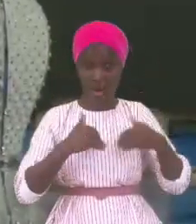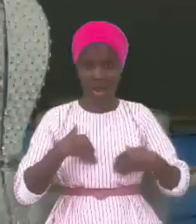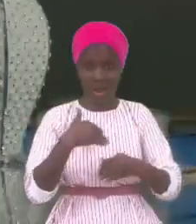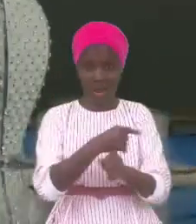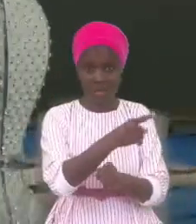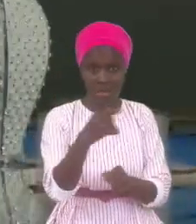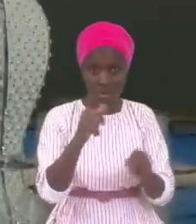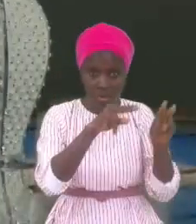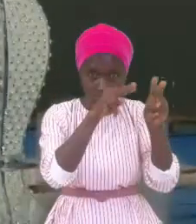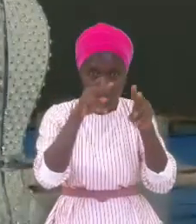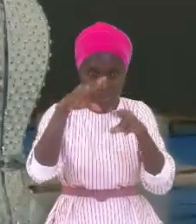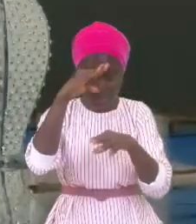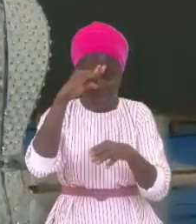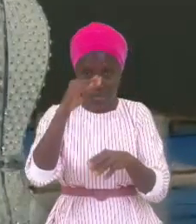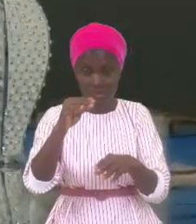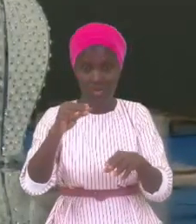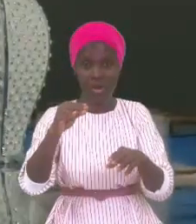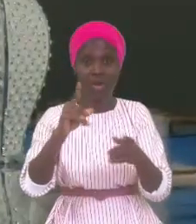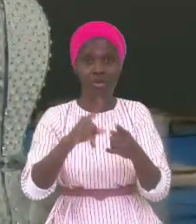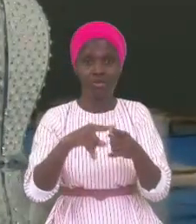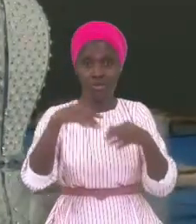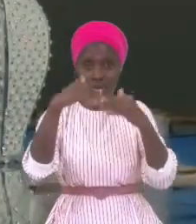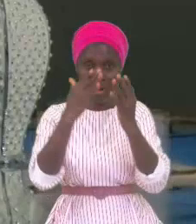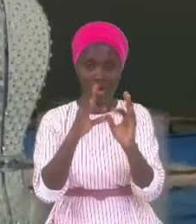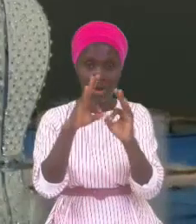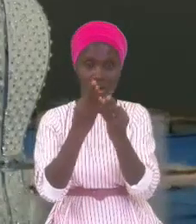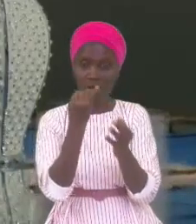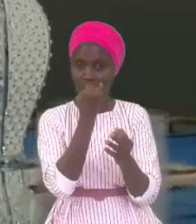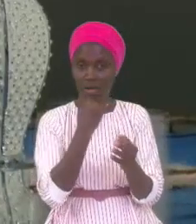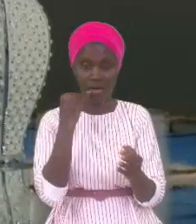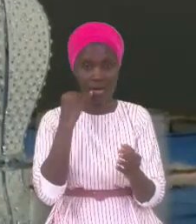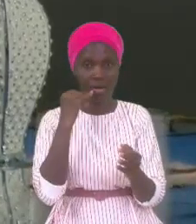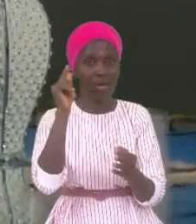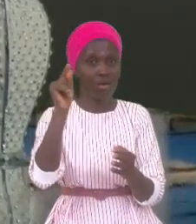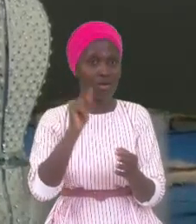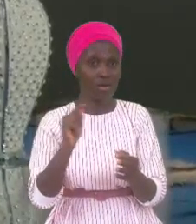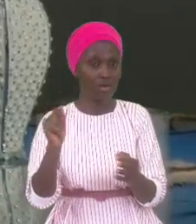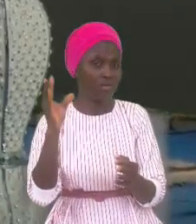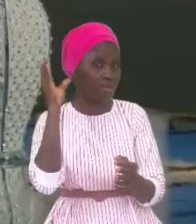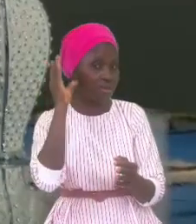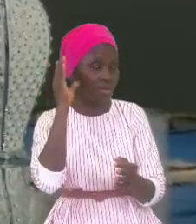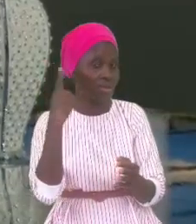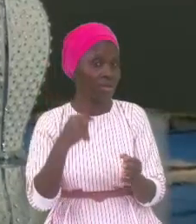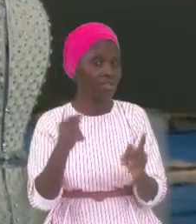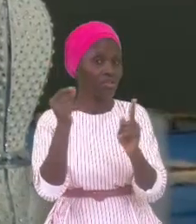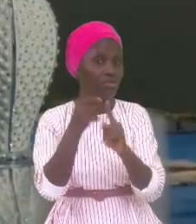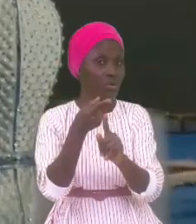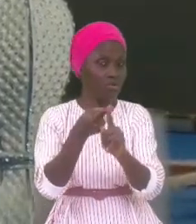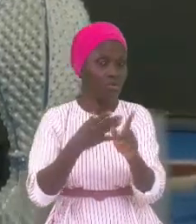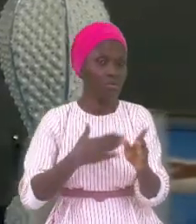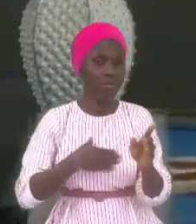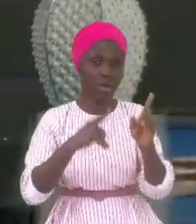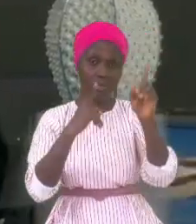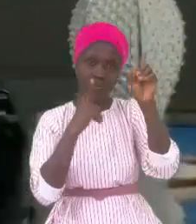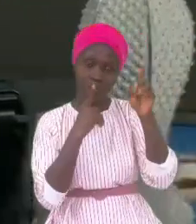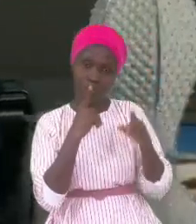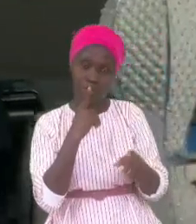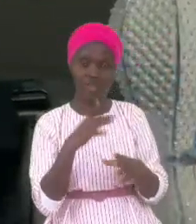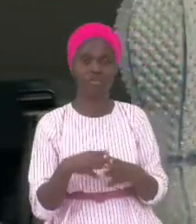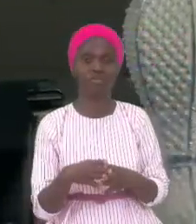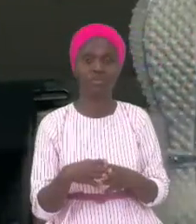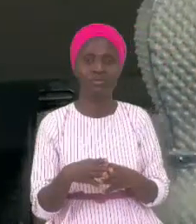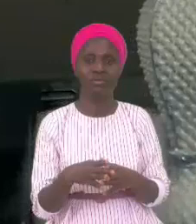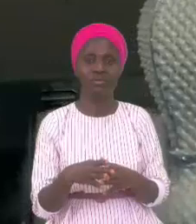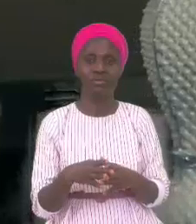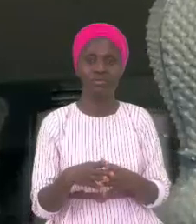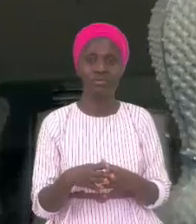the house of Israel. Therefore, hear the word at my mouth. If we never pray, if we never wait